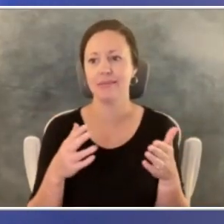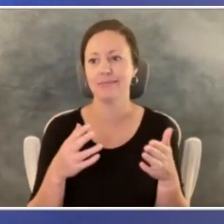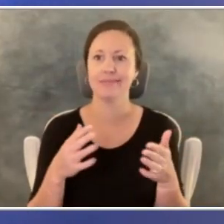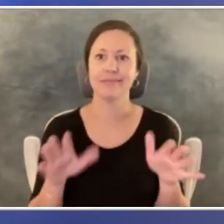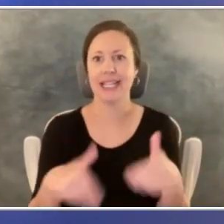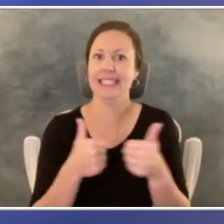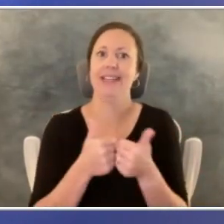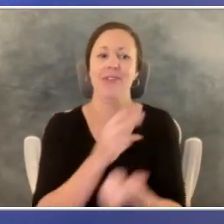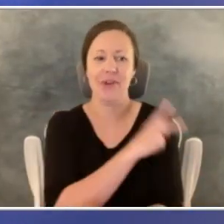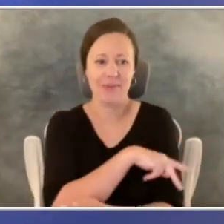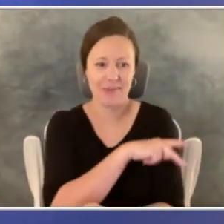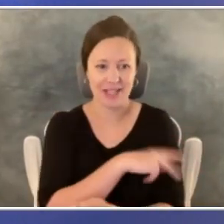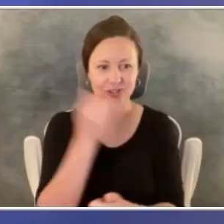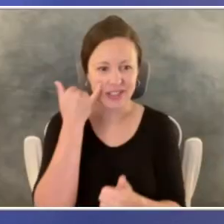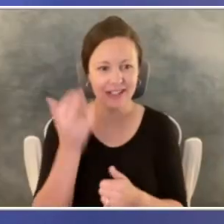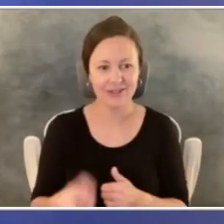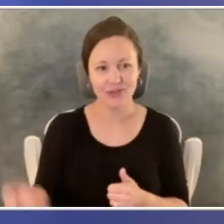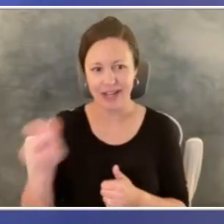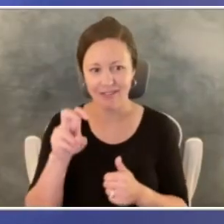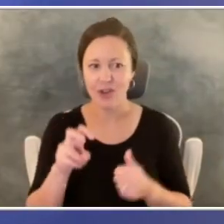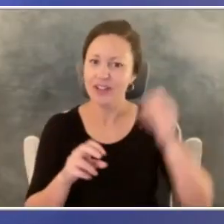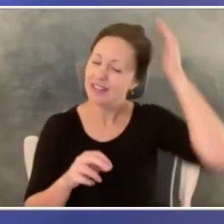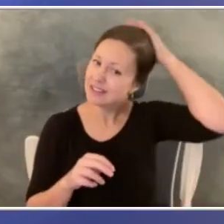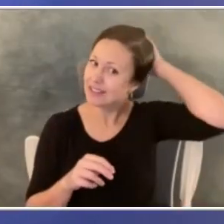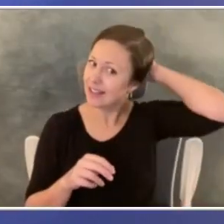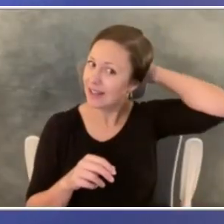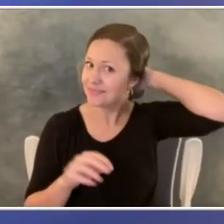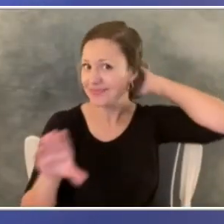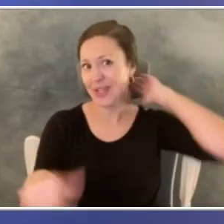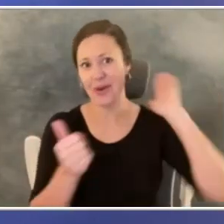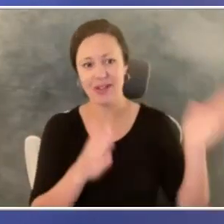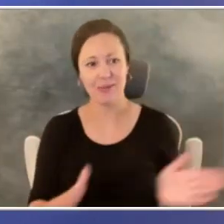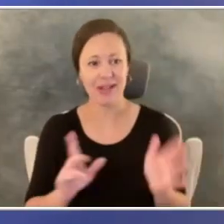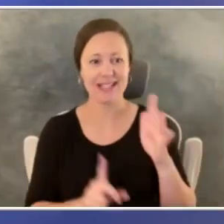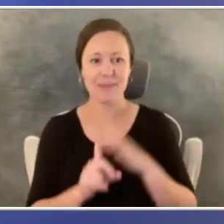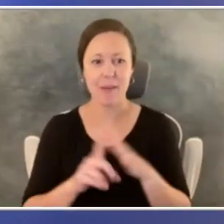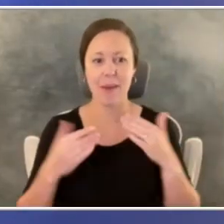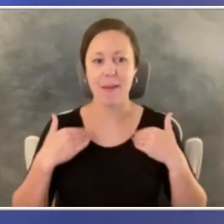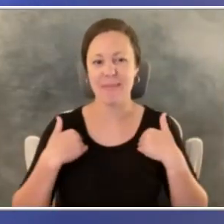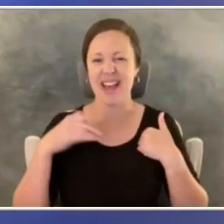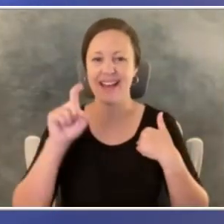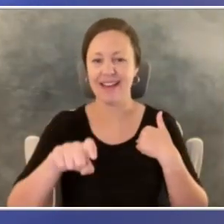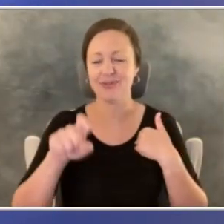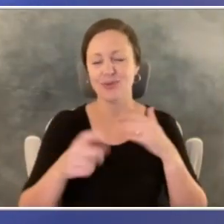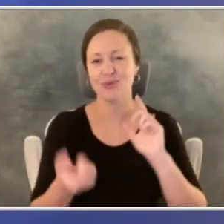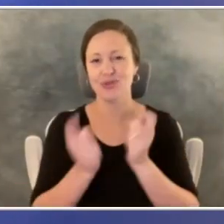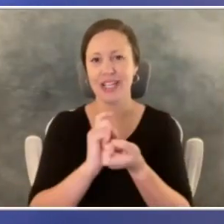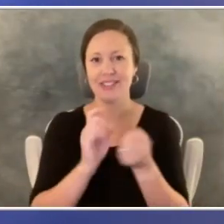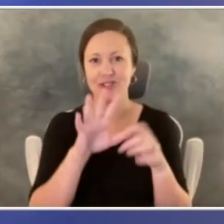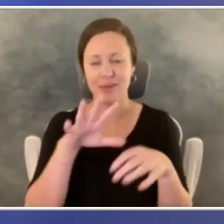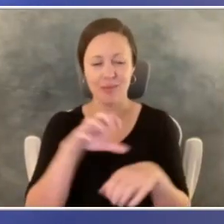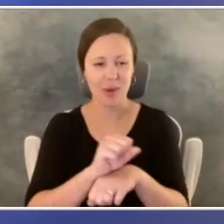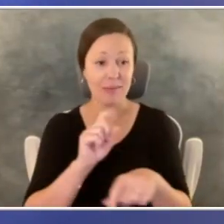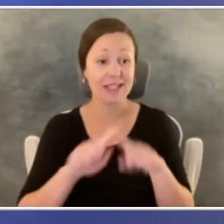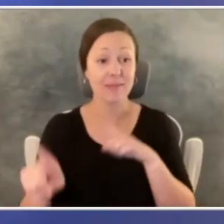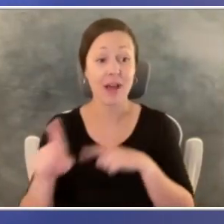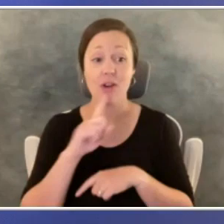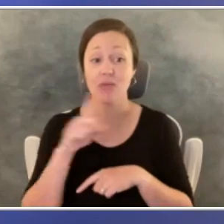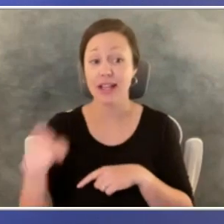plans that pop up, so I have to change my appointments, but they've been great about that. They've been